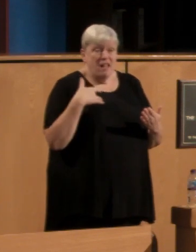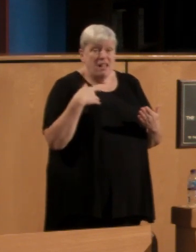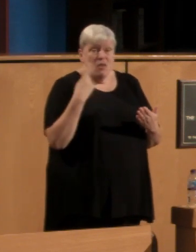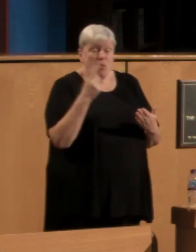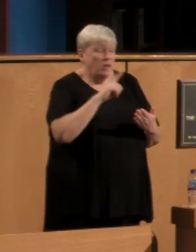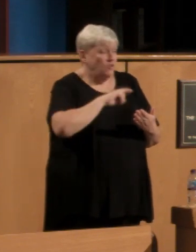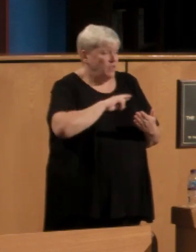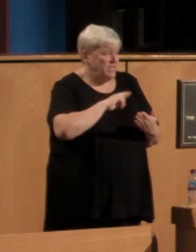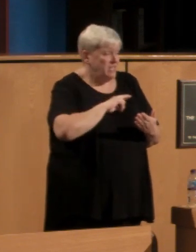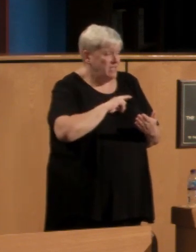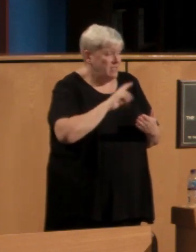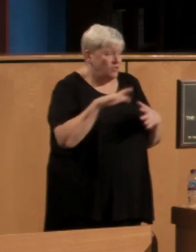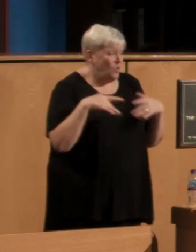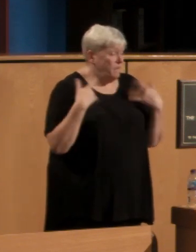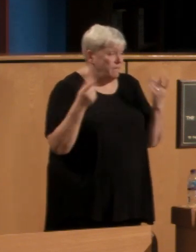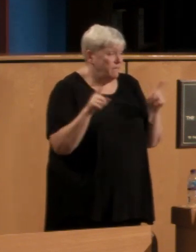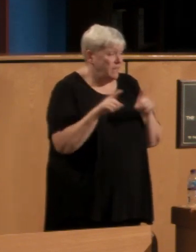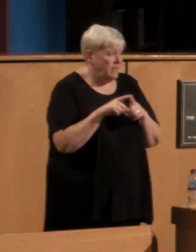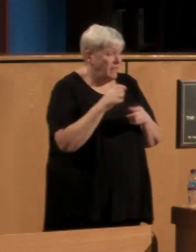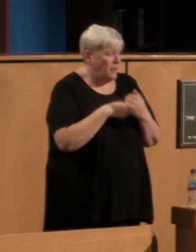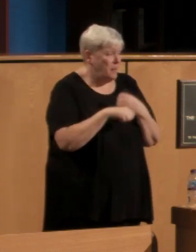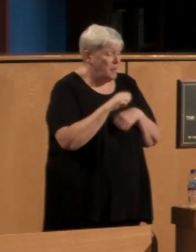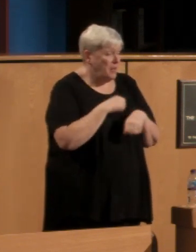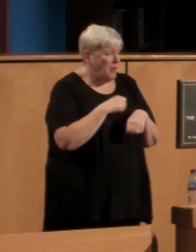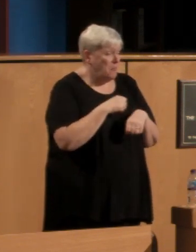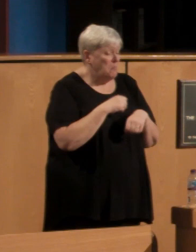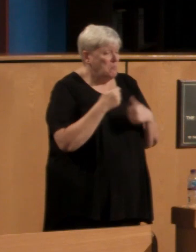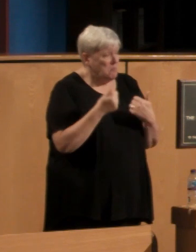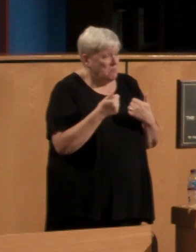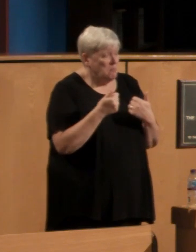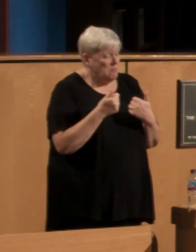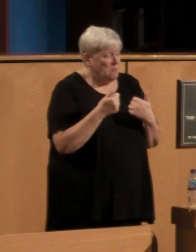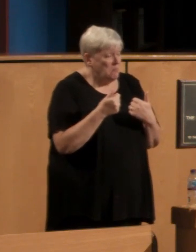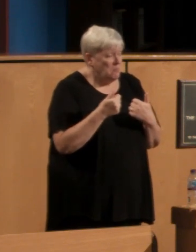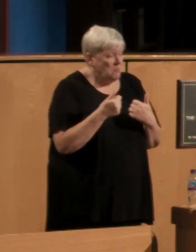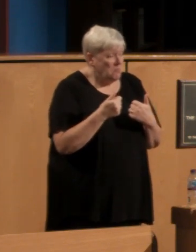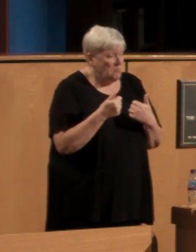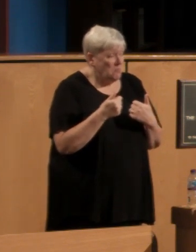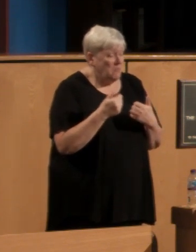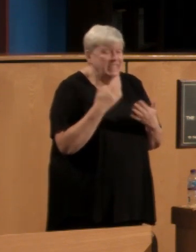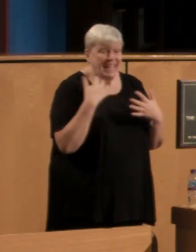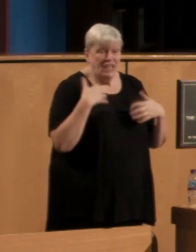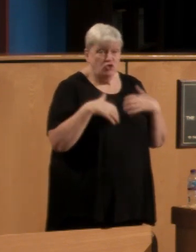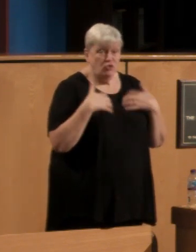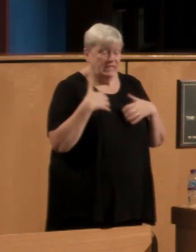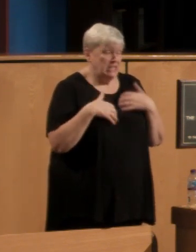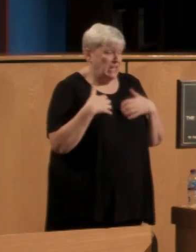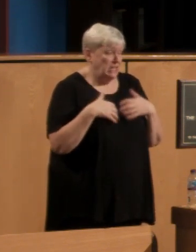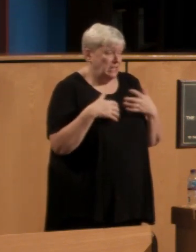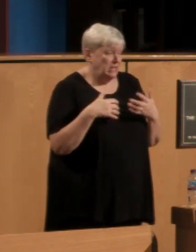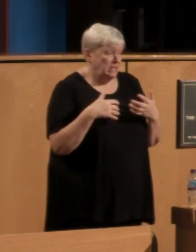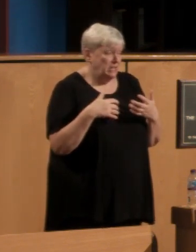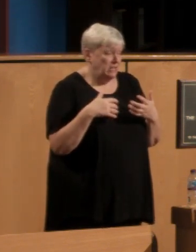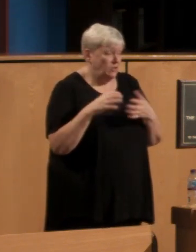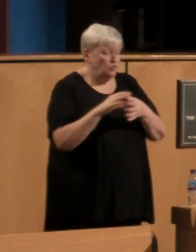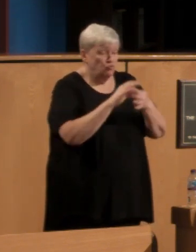those who do not feel that way become so vile. So I think it's interesting that, yeah, that